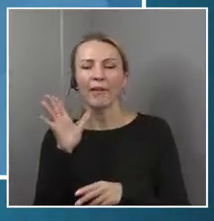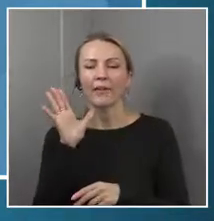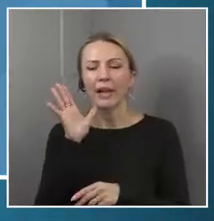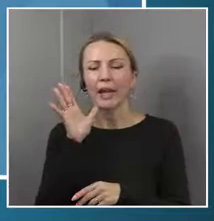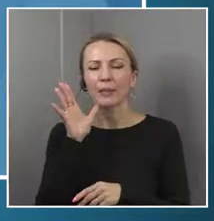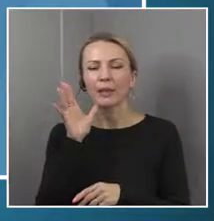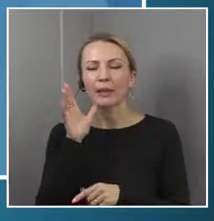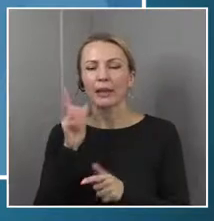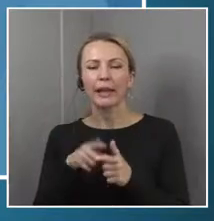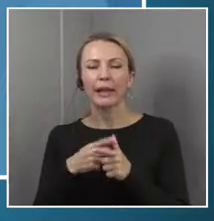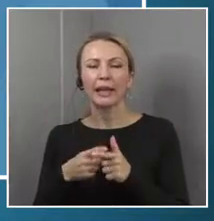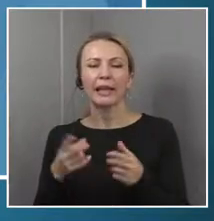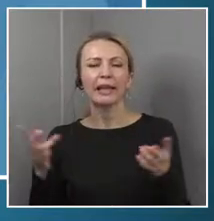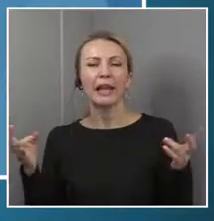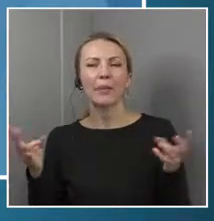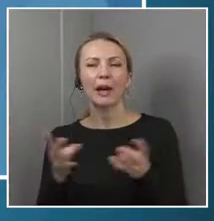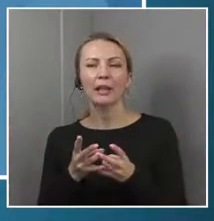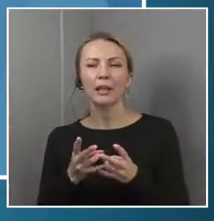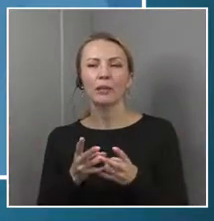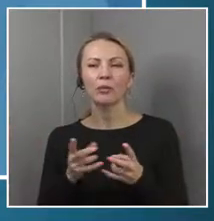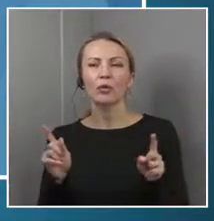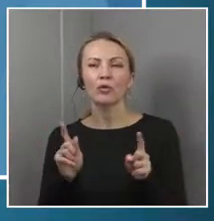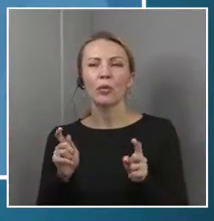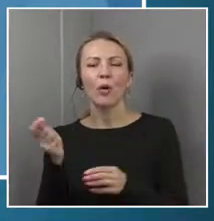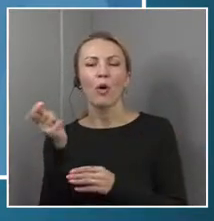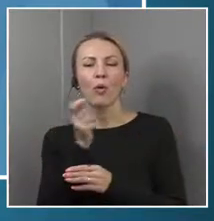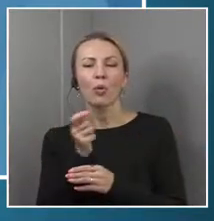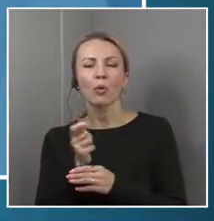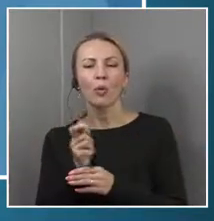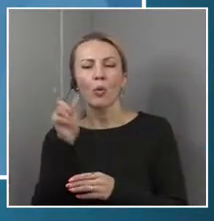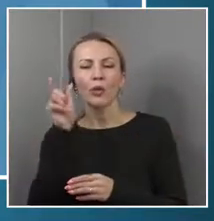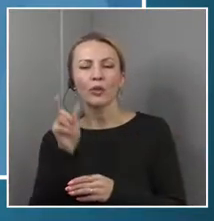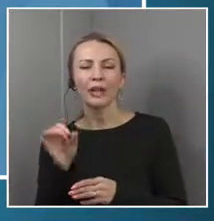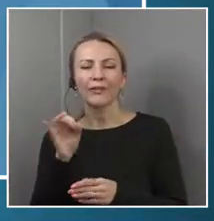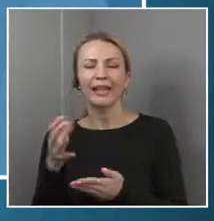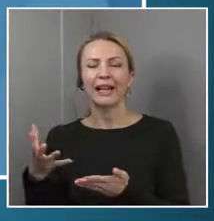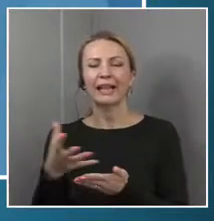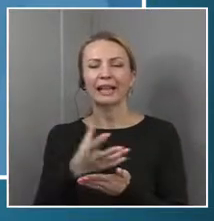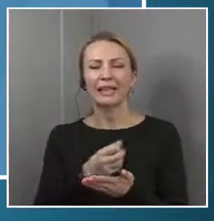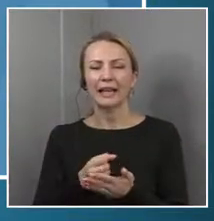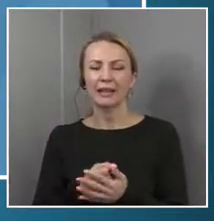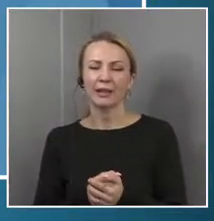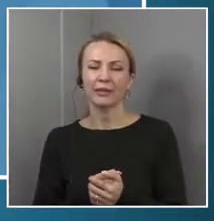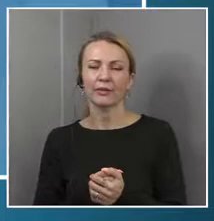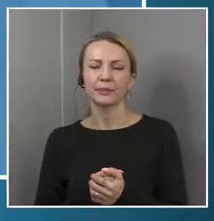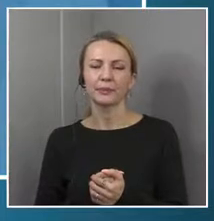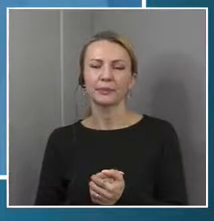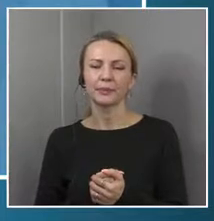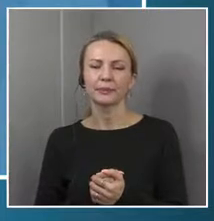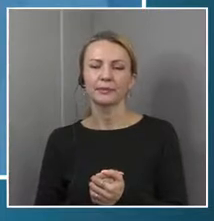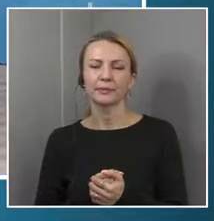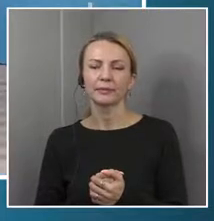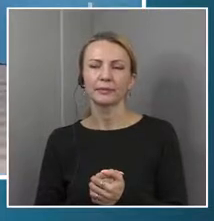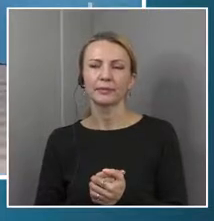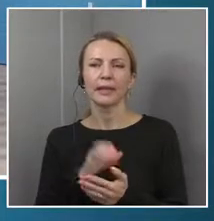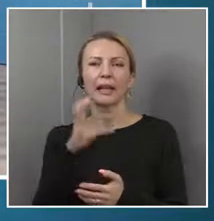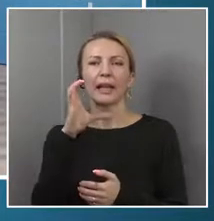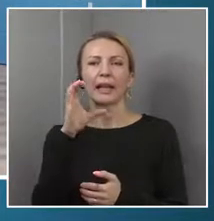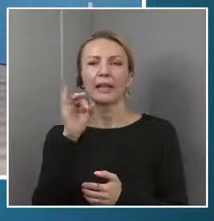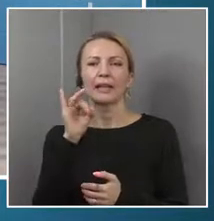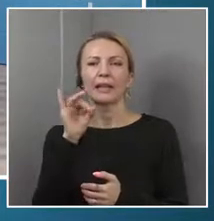So what is this trend? Is it a sign of times, or is it a tool for